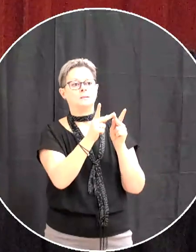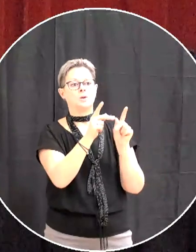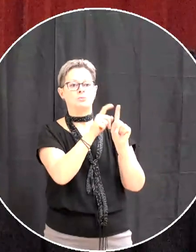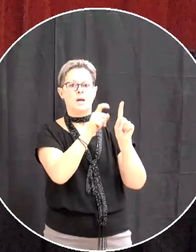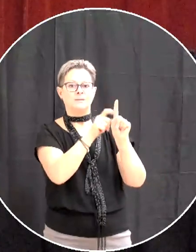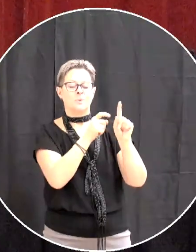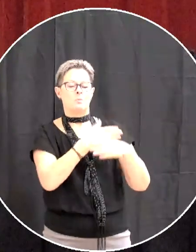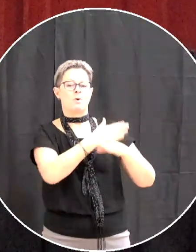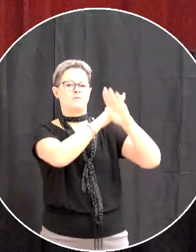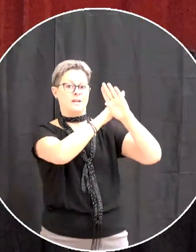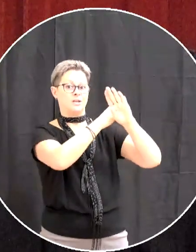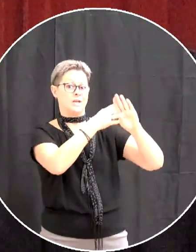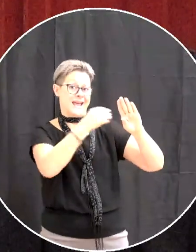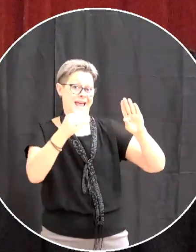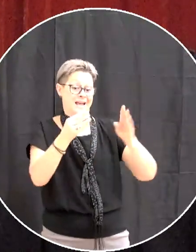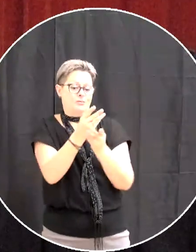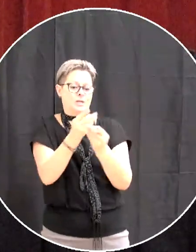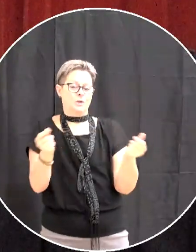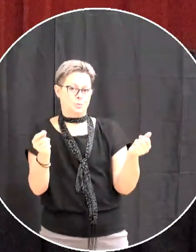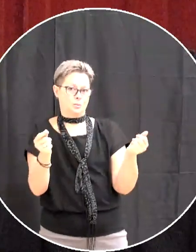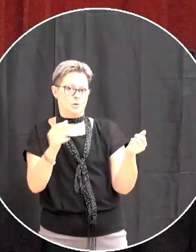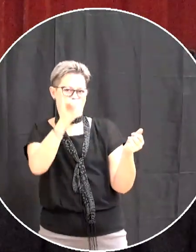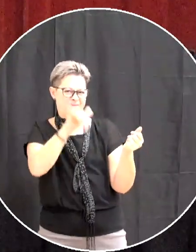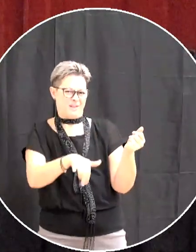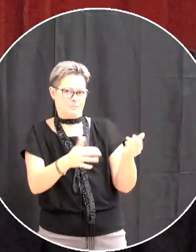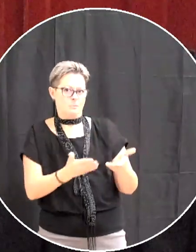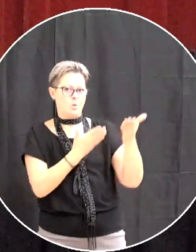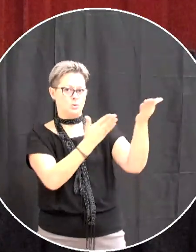prevention and resolution policy.